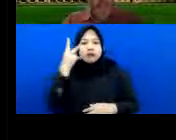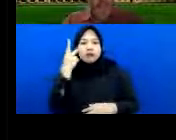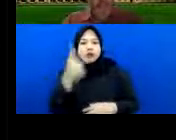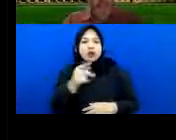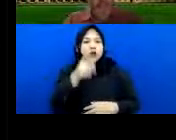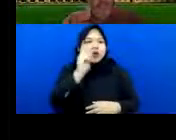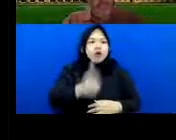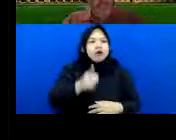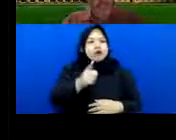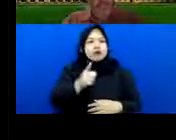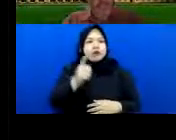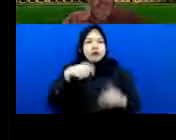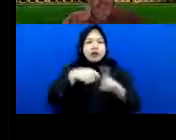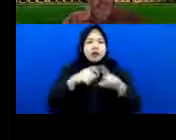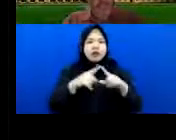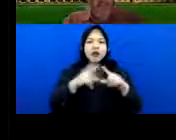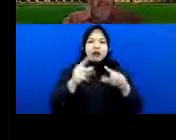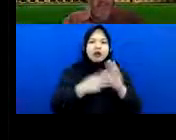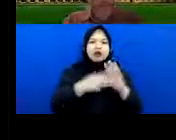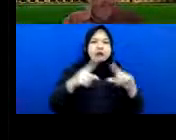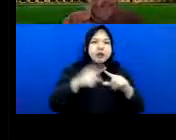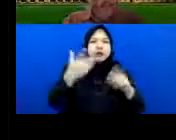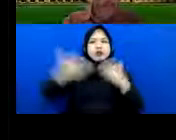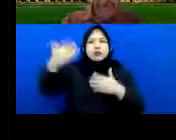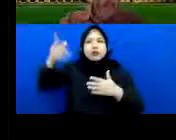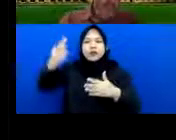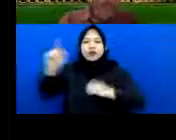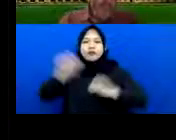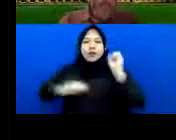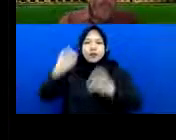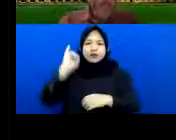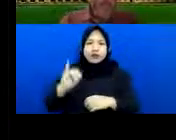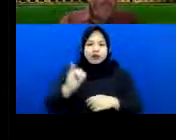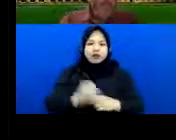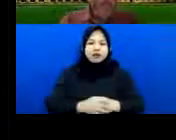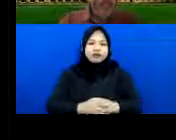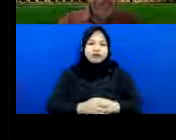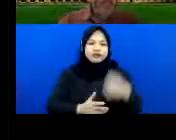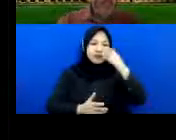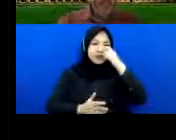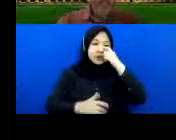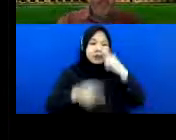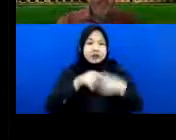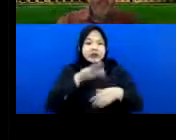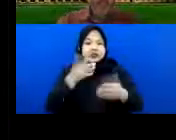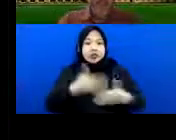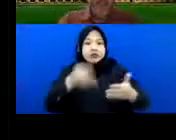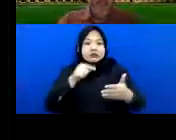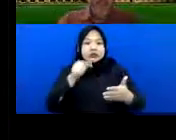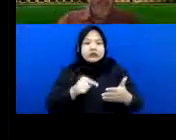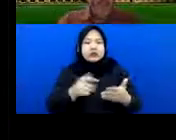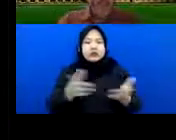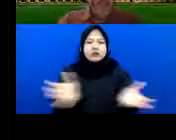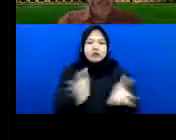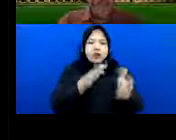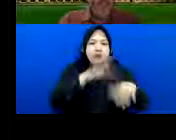and taboo. This situation tends to discourage children with disability to participate in the education